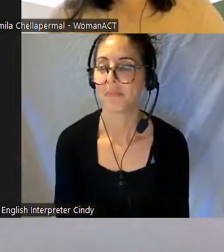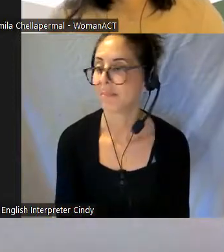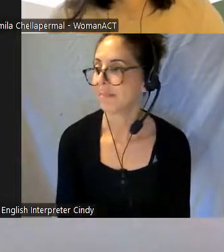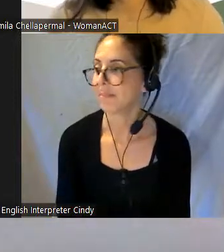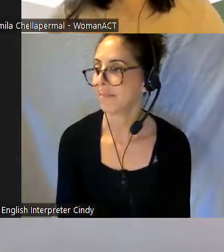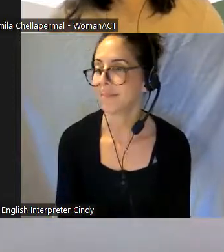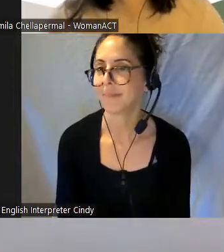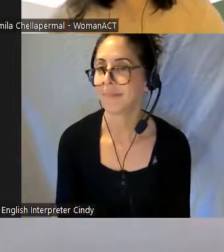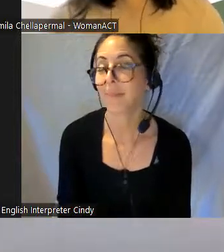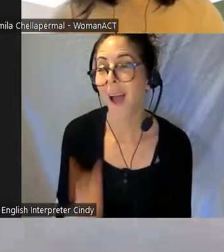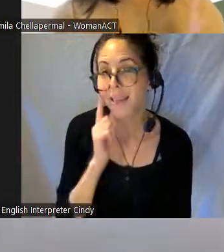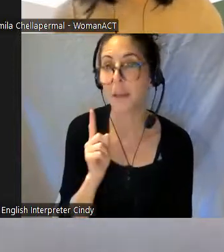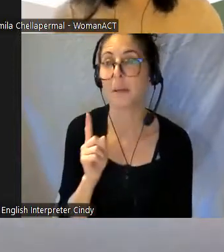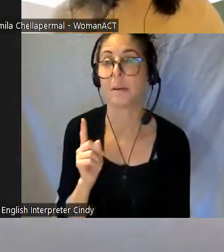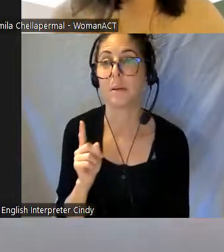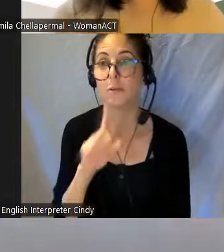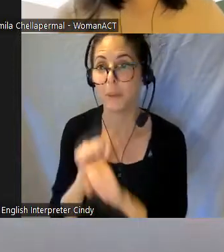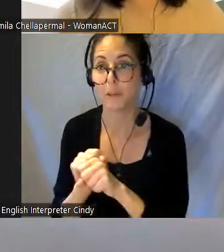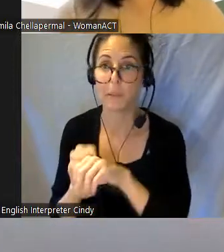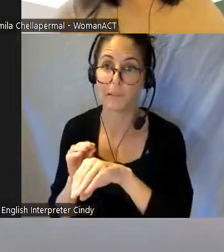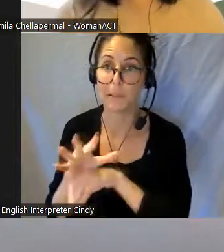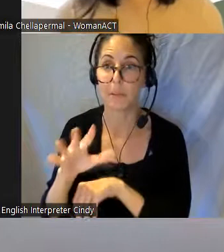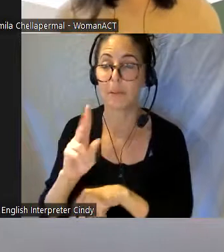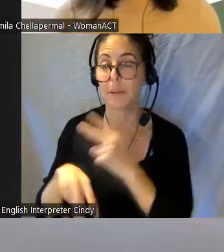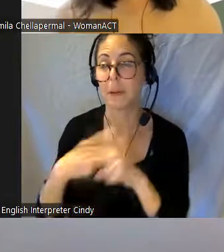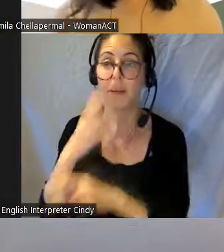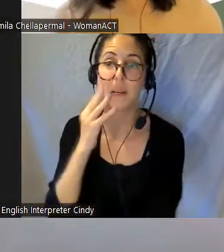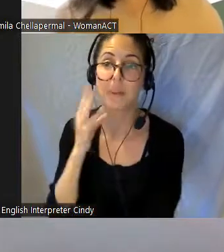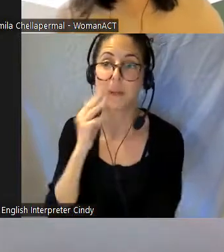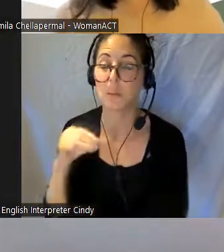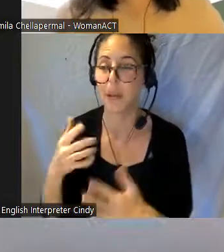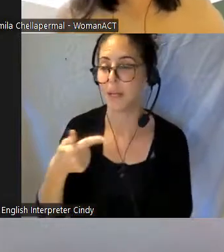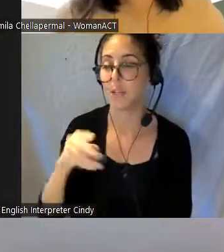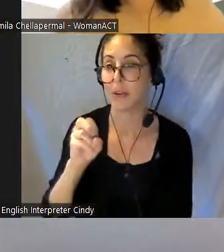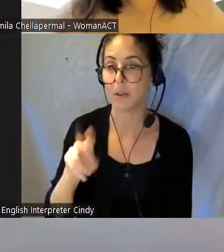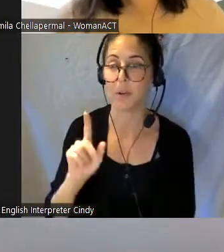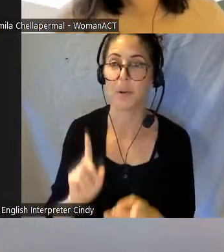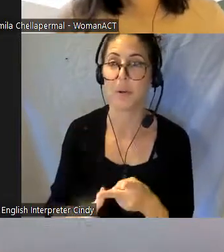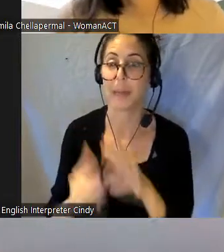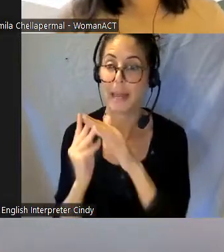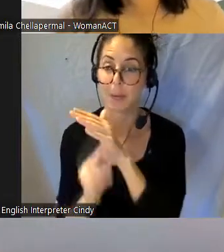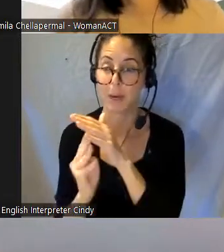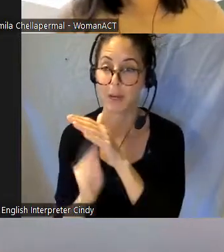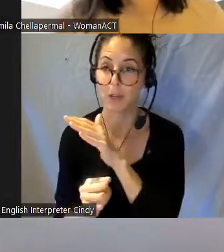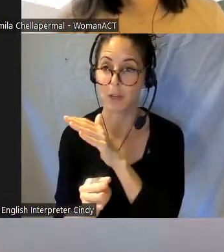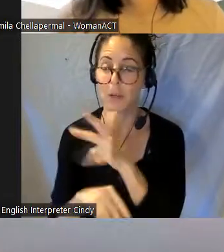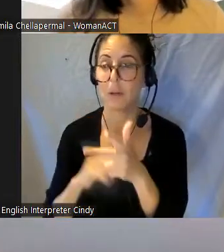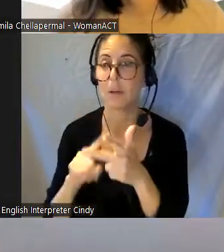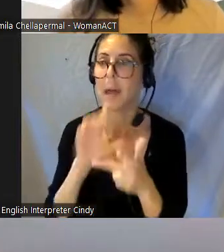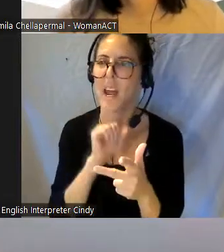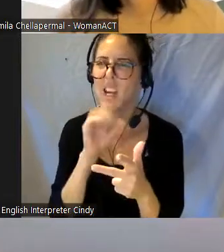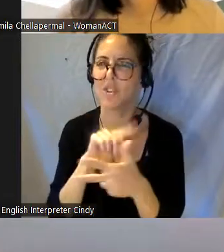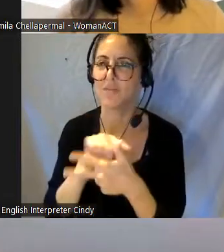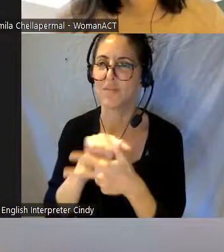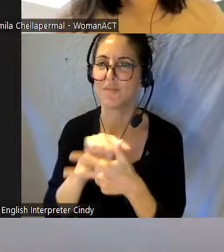the things that do play a role is gender, that immigration and age. I don't see any other questions